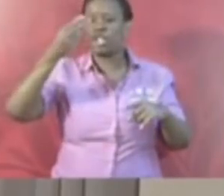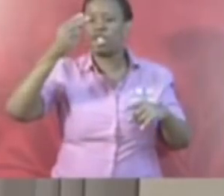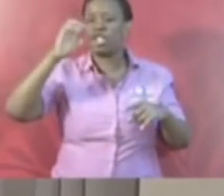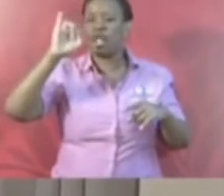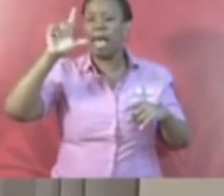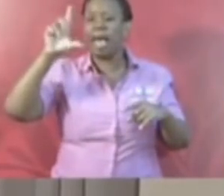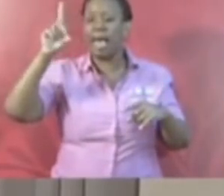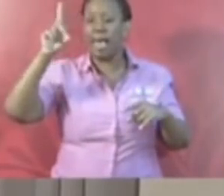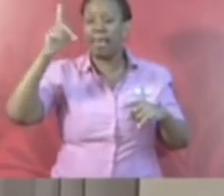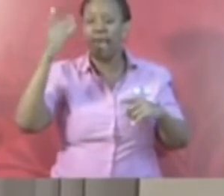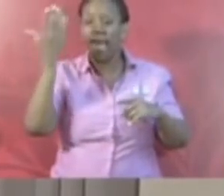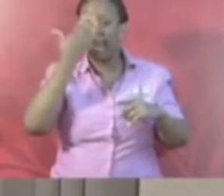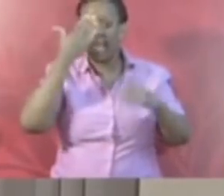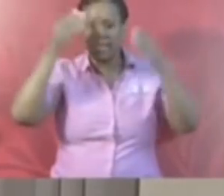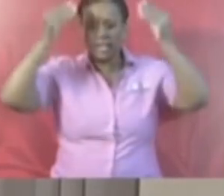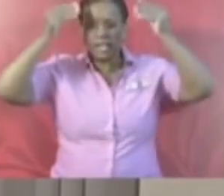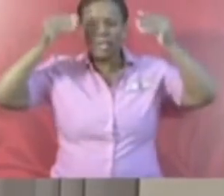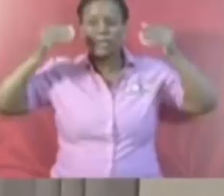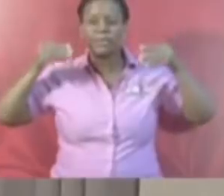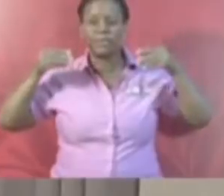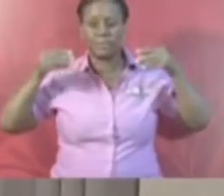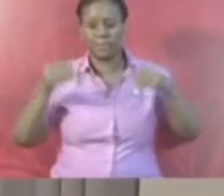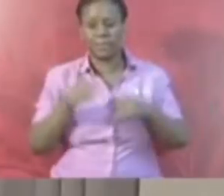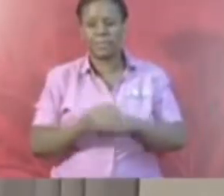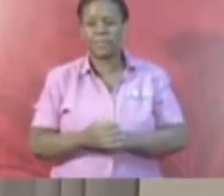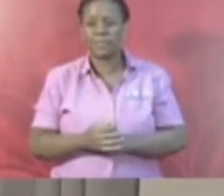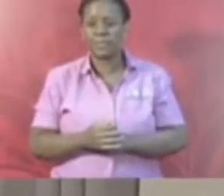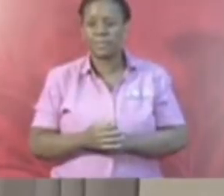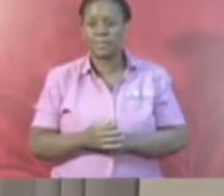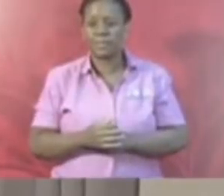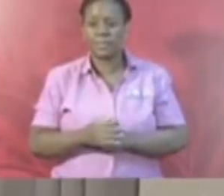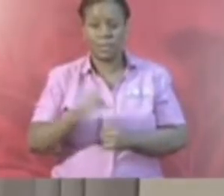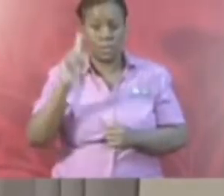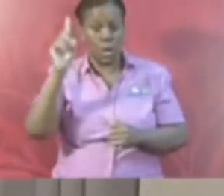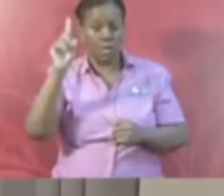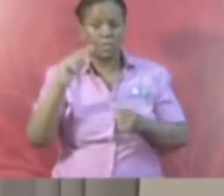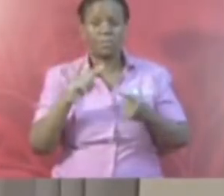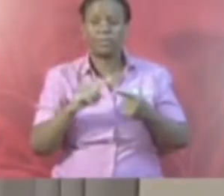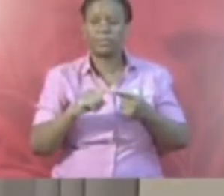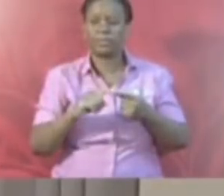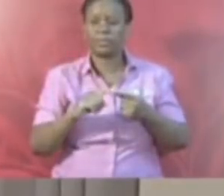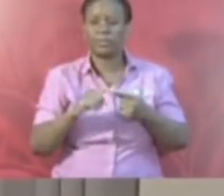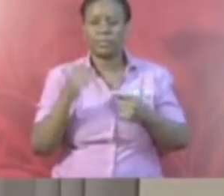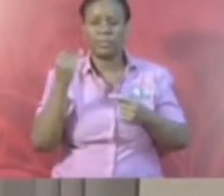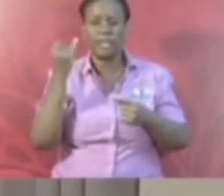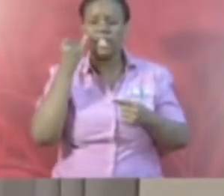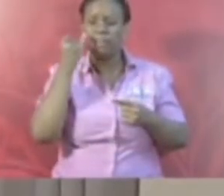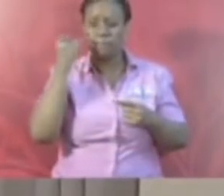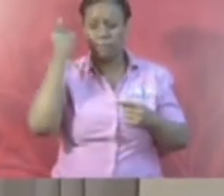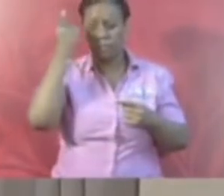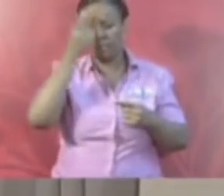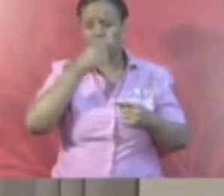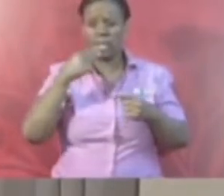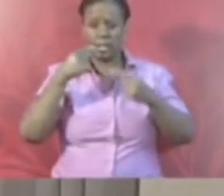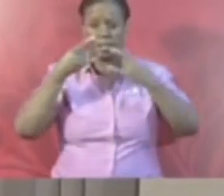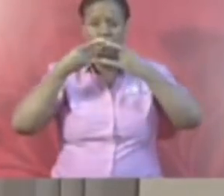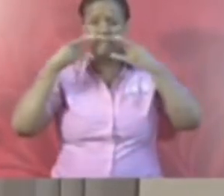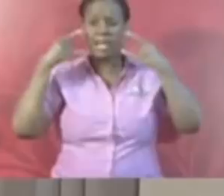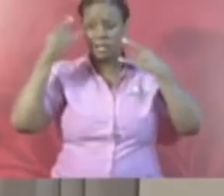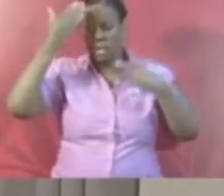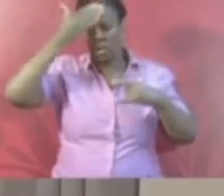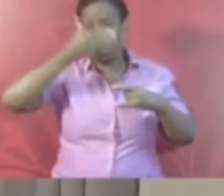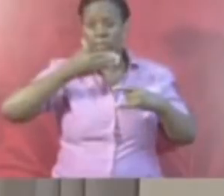6.1, requirement to wear a face mask, face shield, or face covering when in